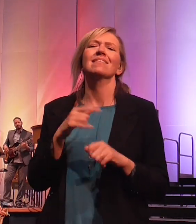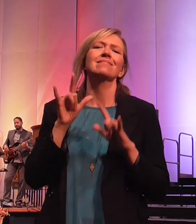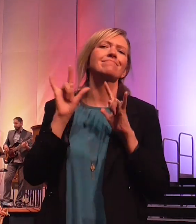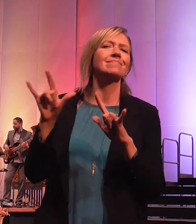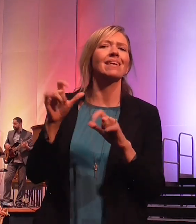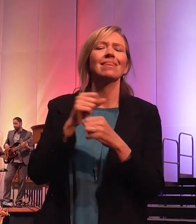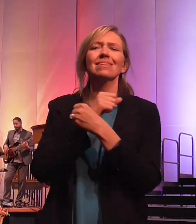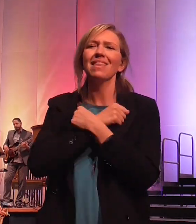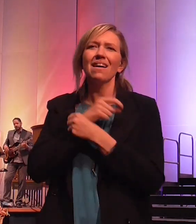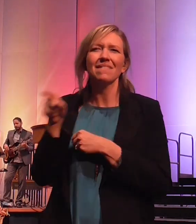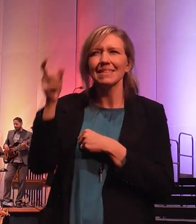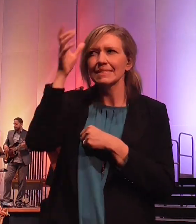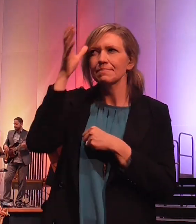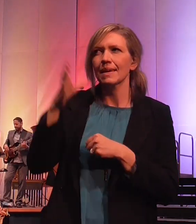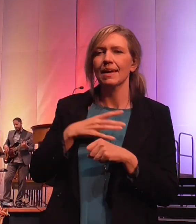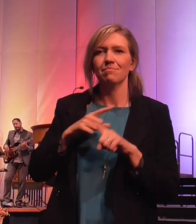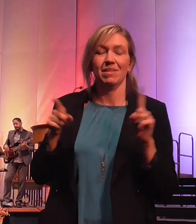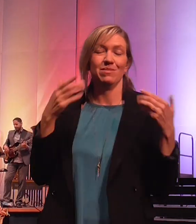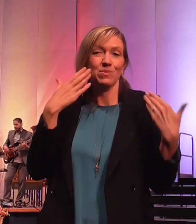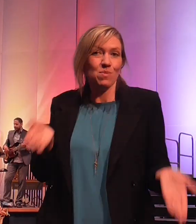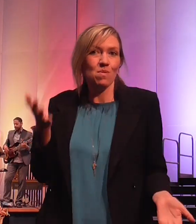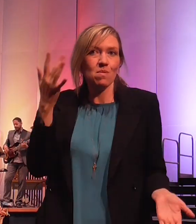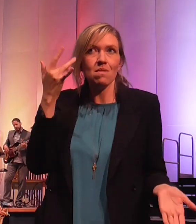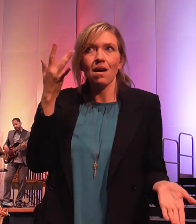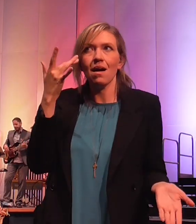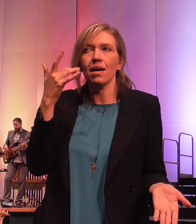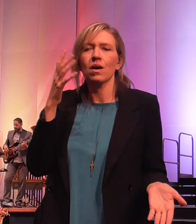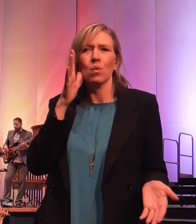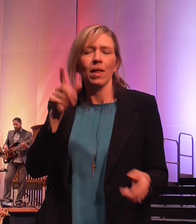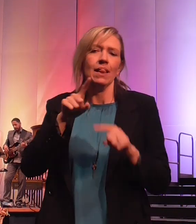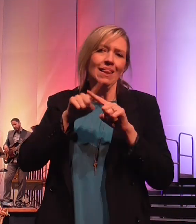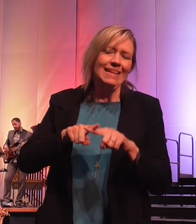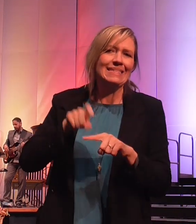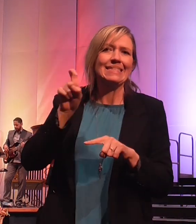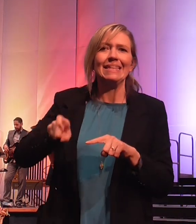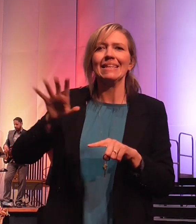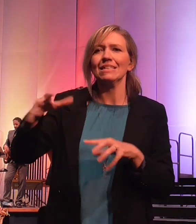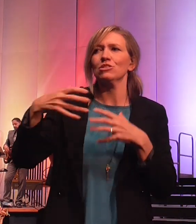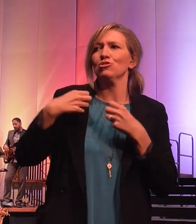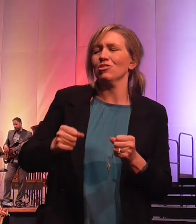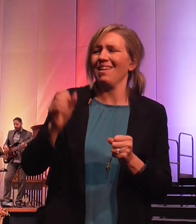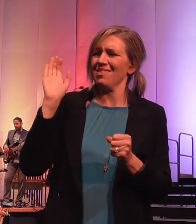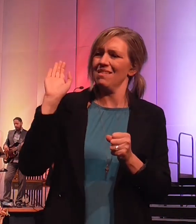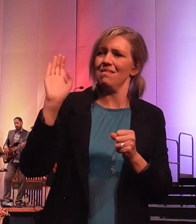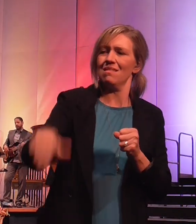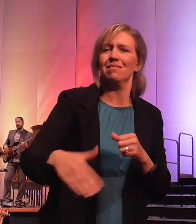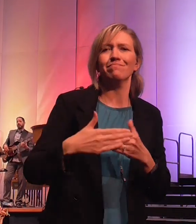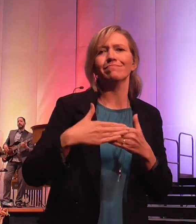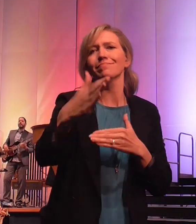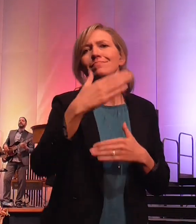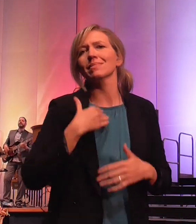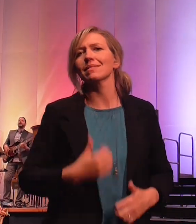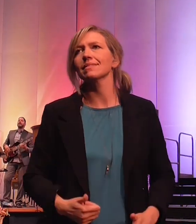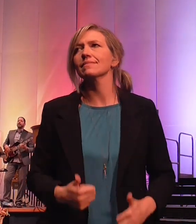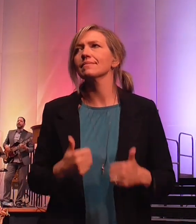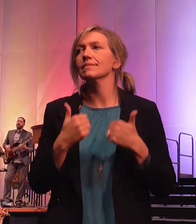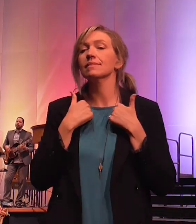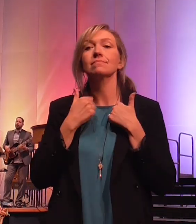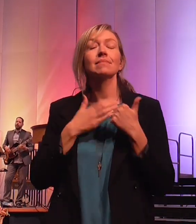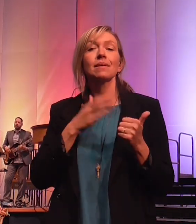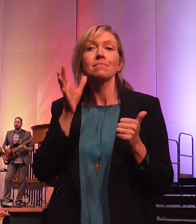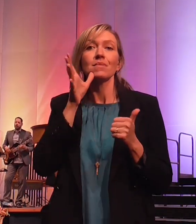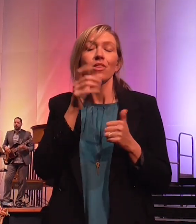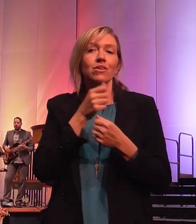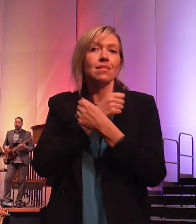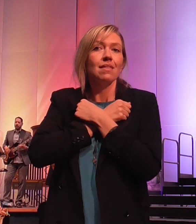I love this man and I don't know why, but I'll need his strength until the day that I die.